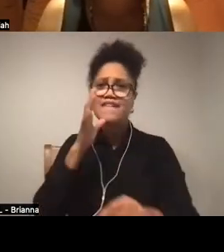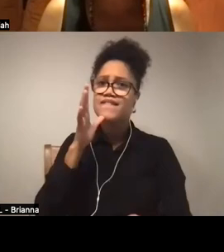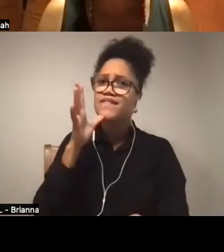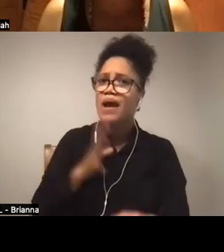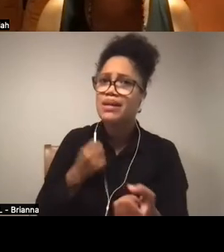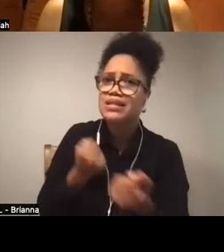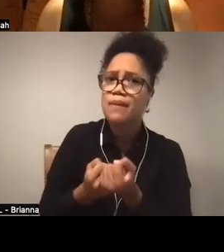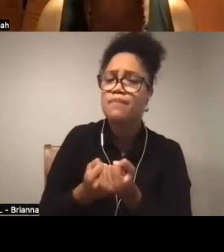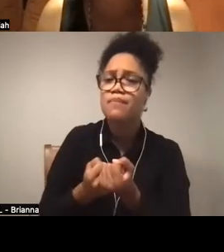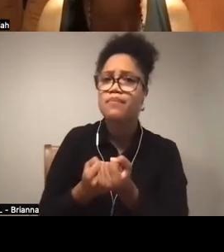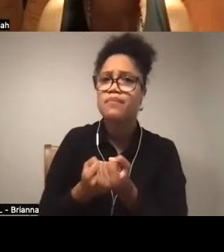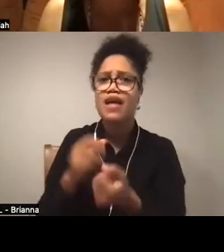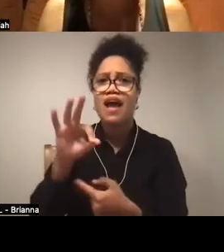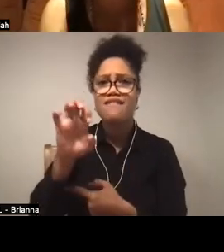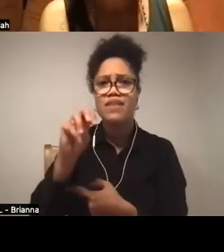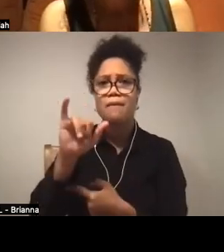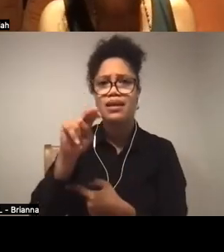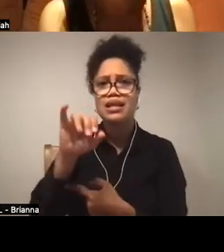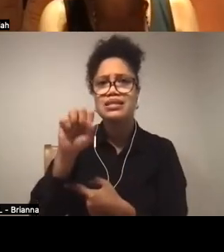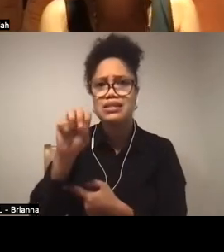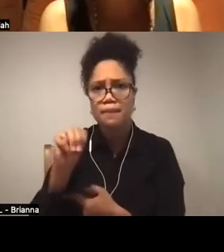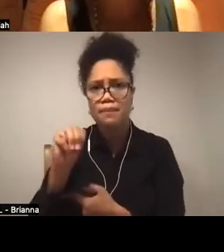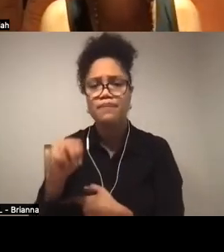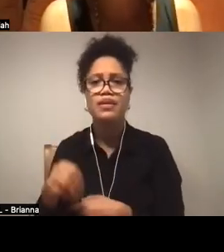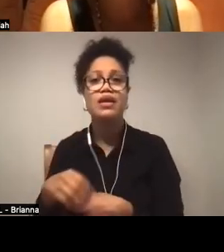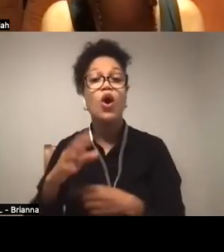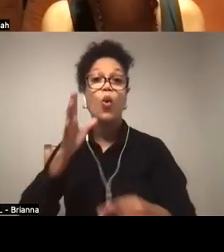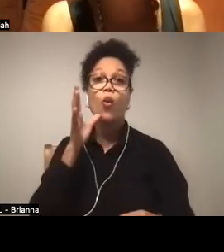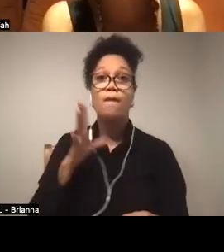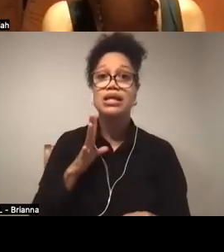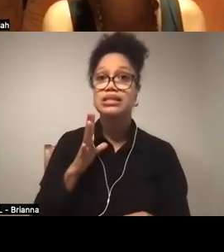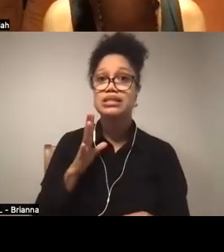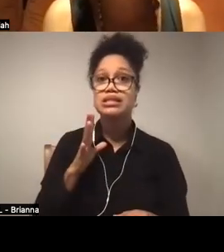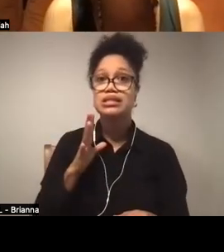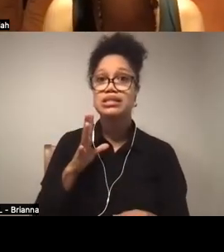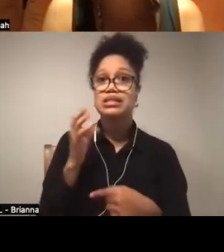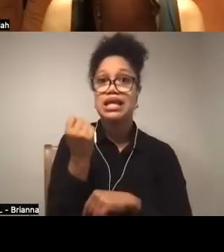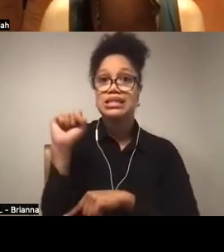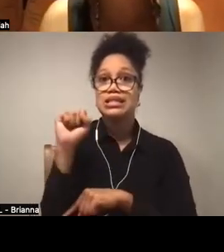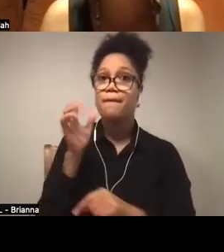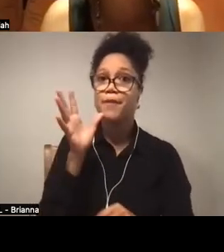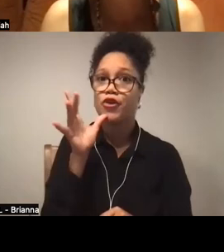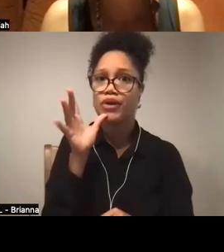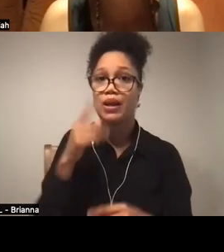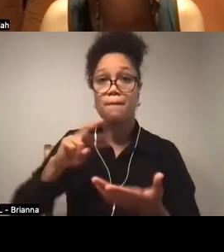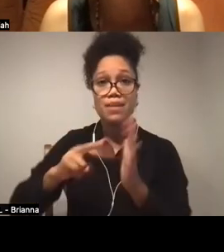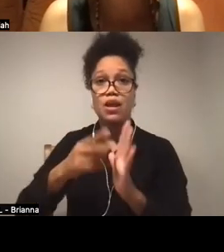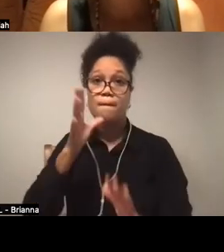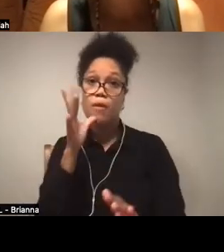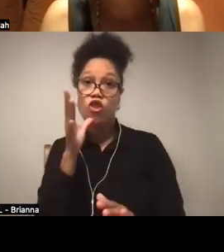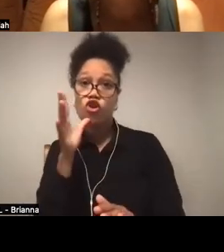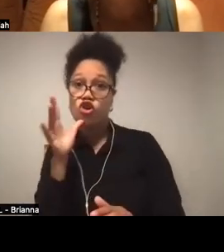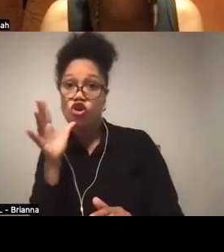practice what I call womanist mothering, where all of us bear responsibility for our collective children, right?